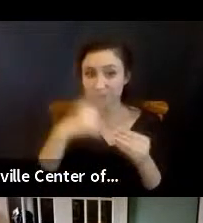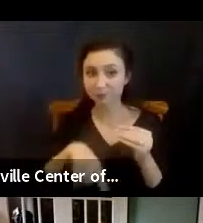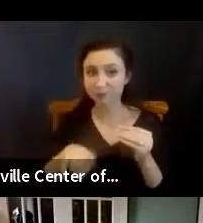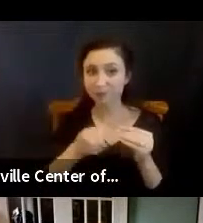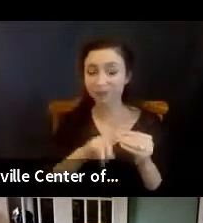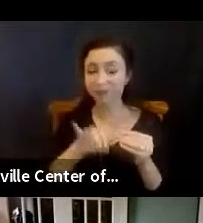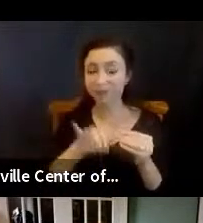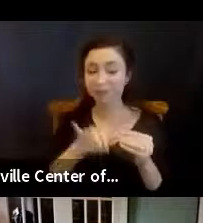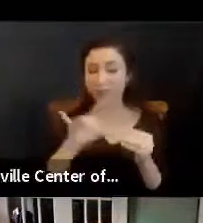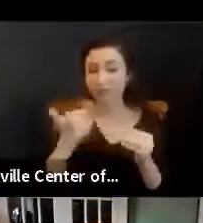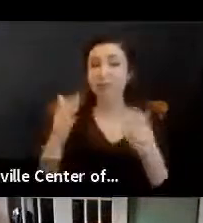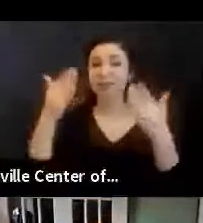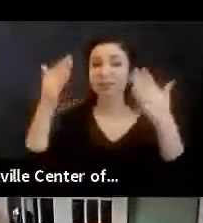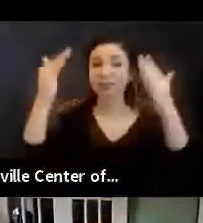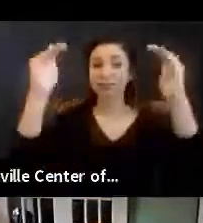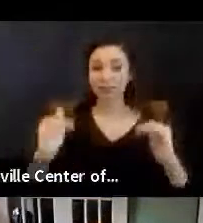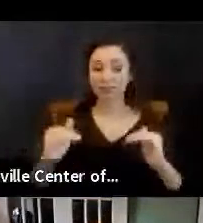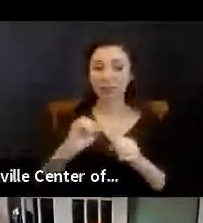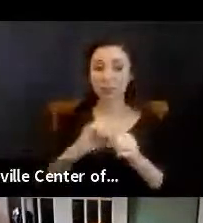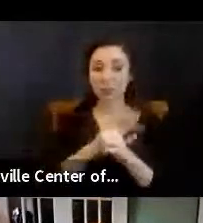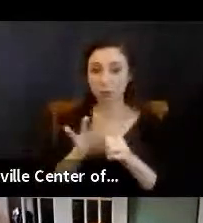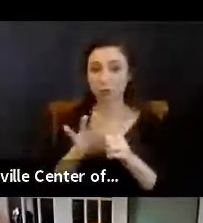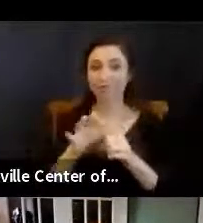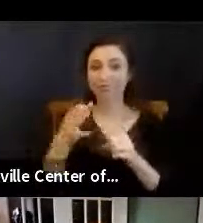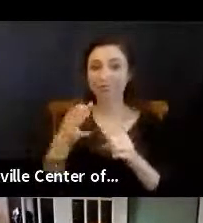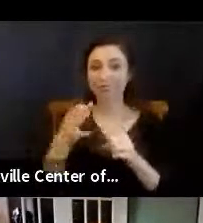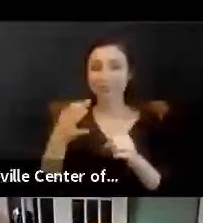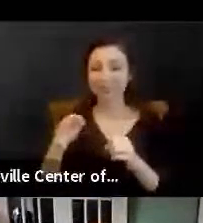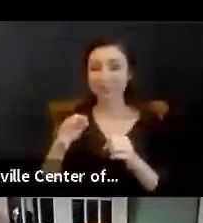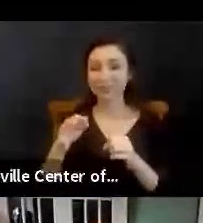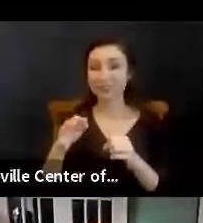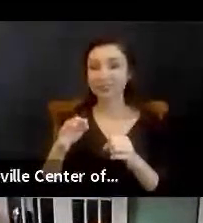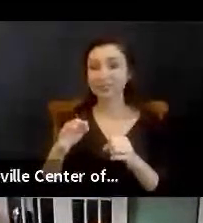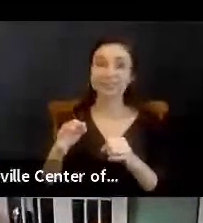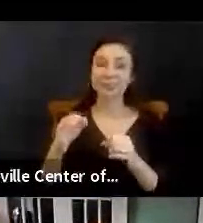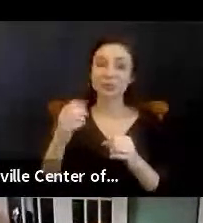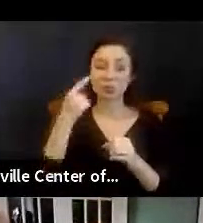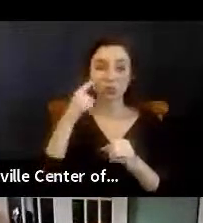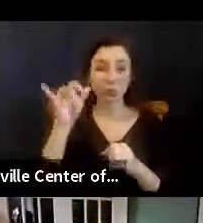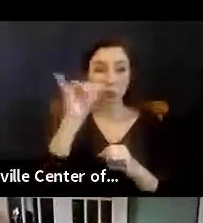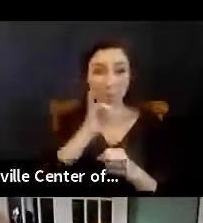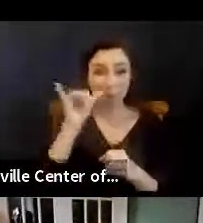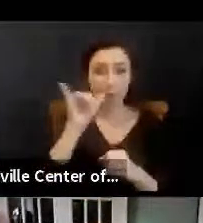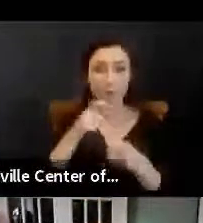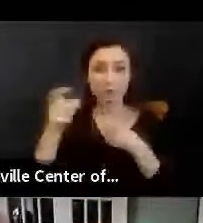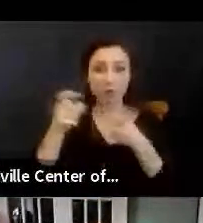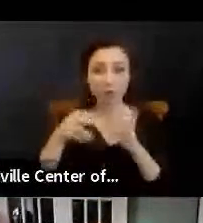is COVID-19 suppression in bars regulation for review and discussion of both